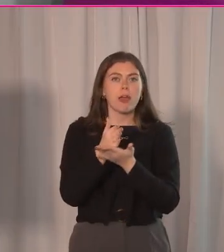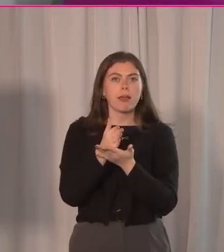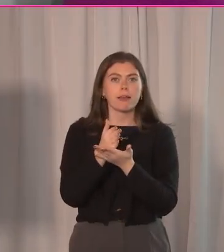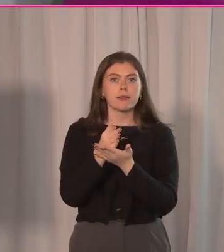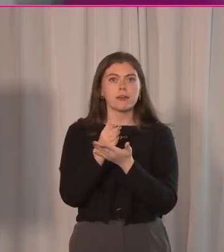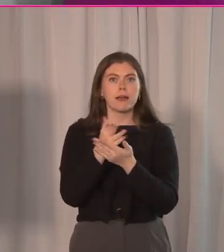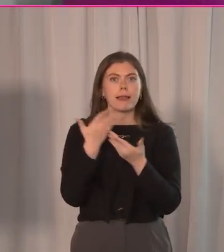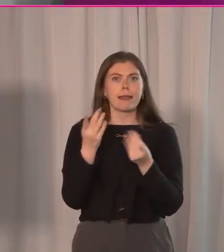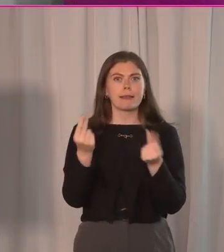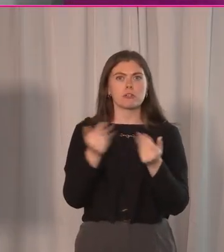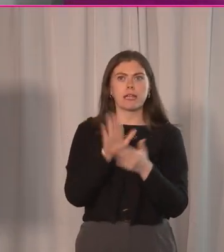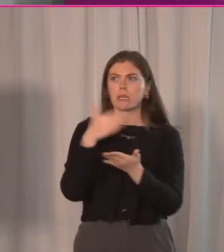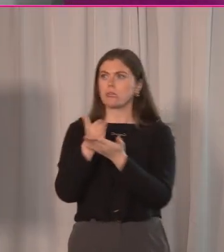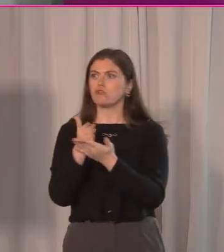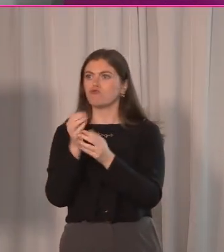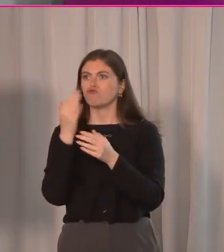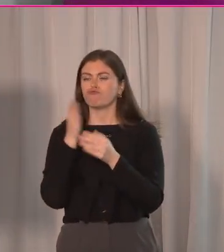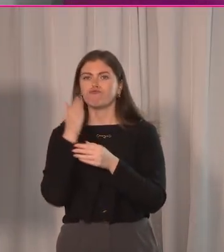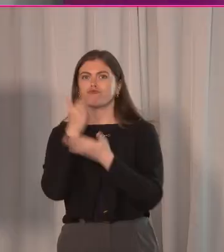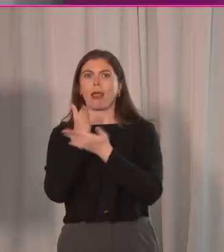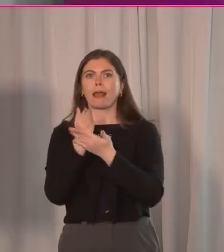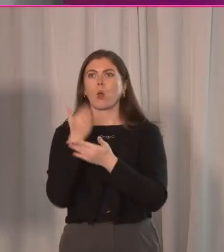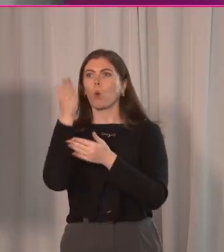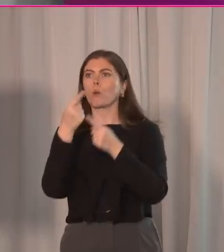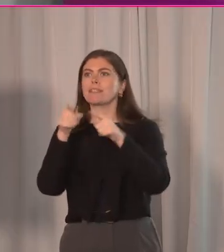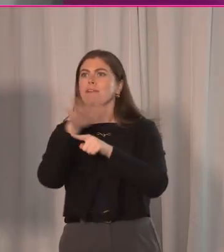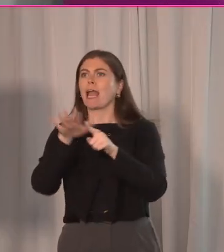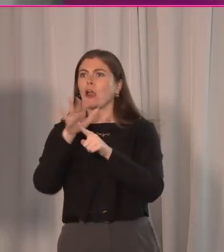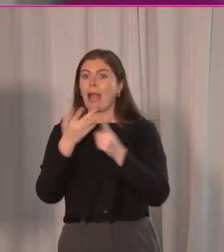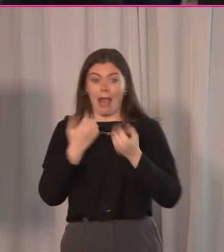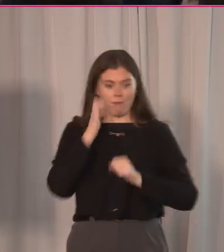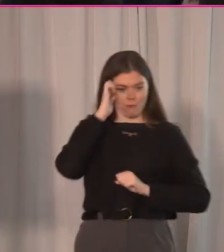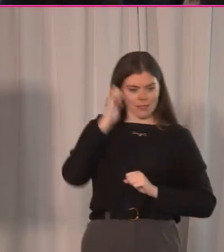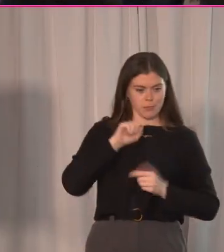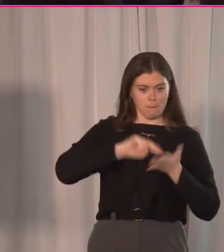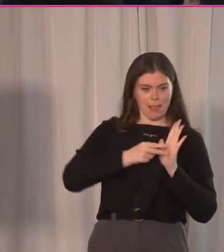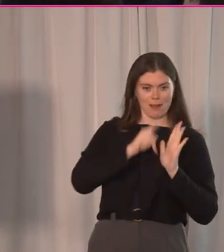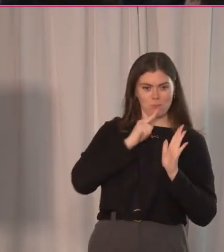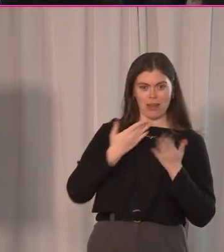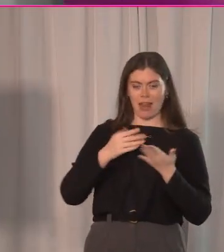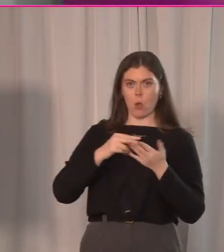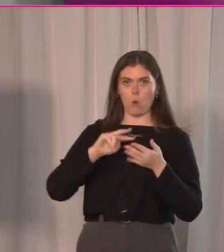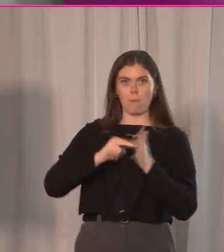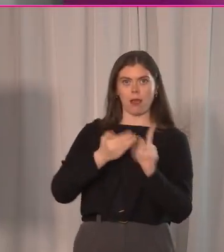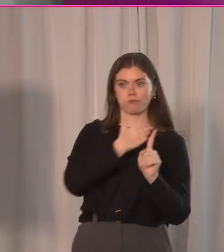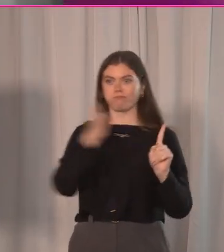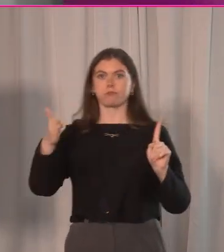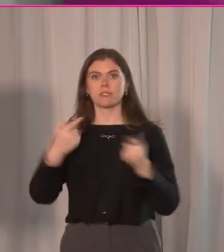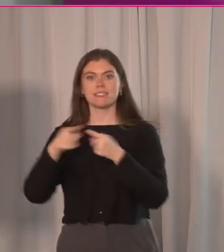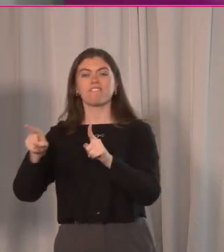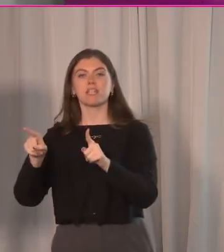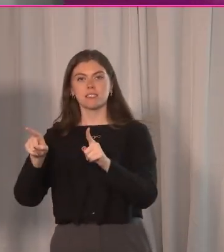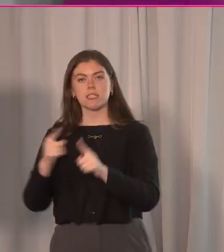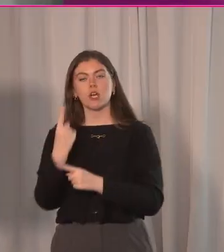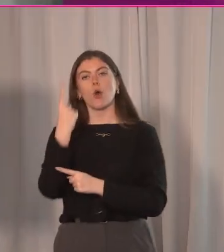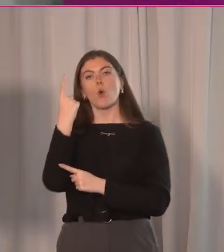on a different train than you thought you were going to be on. And how do we try and alleviate that? I think one of the important